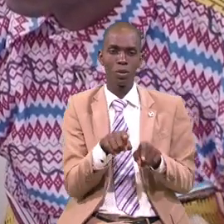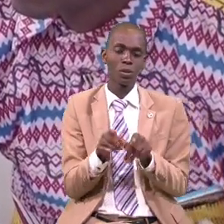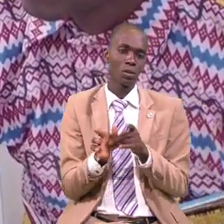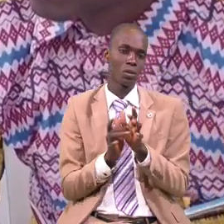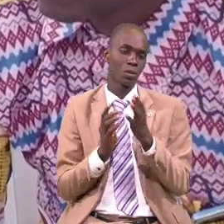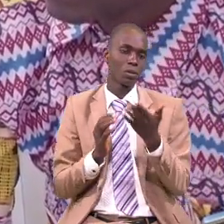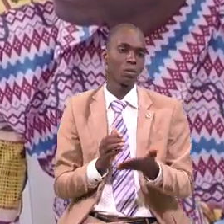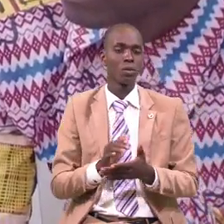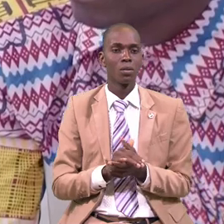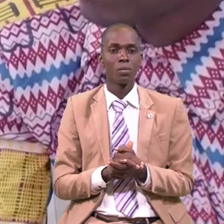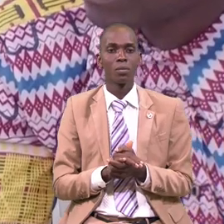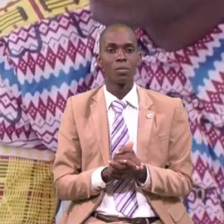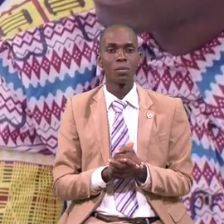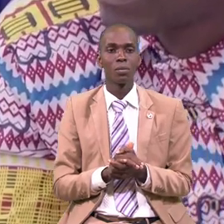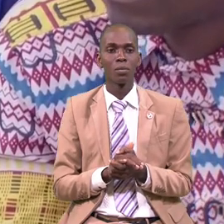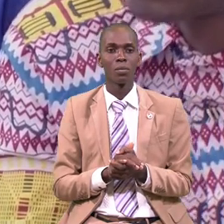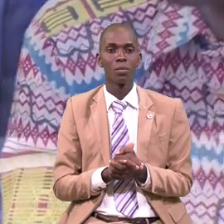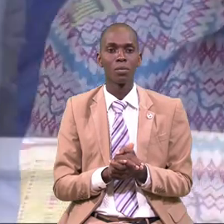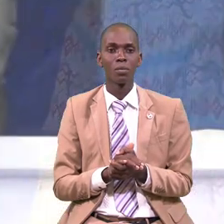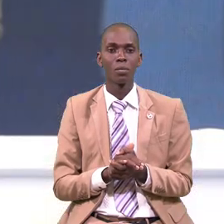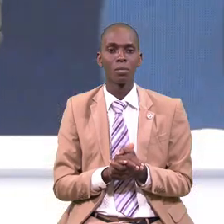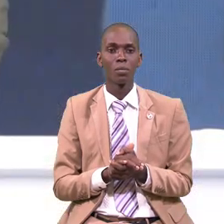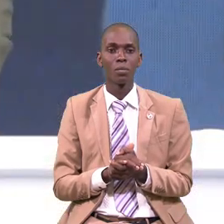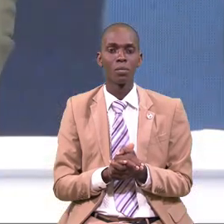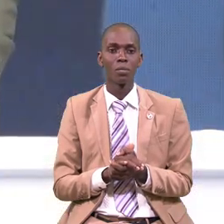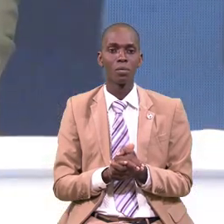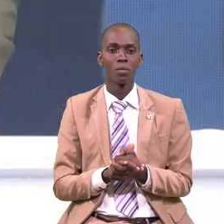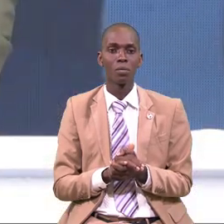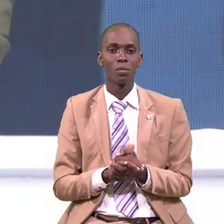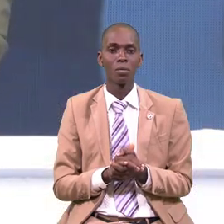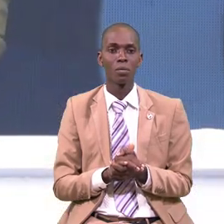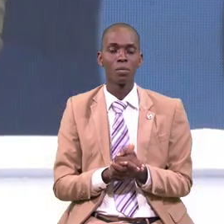this testimony that he pleased God.